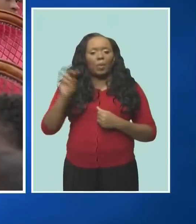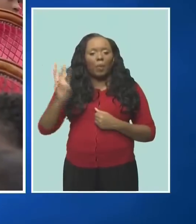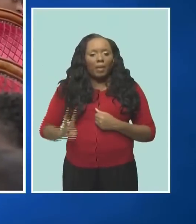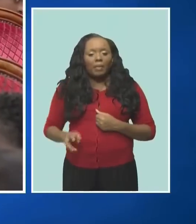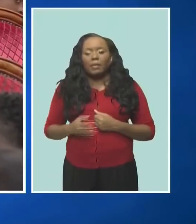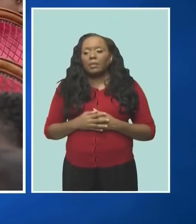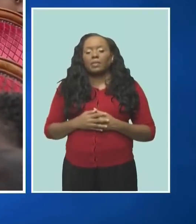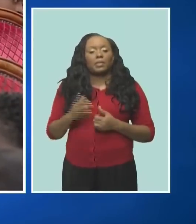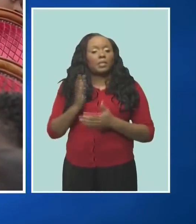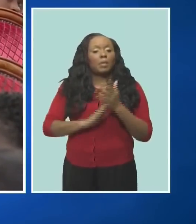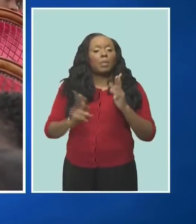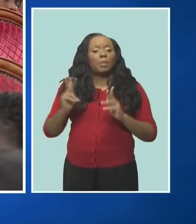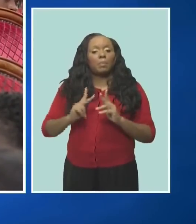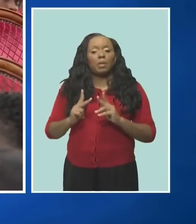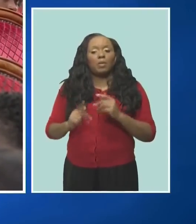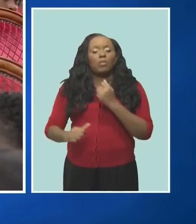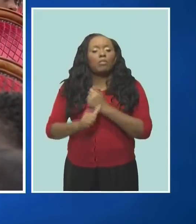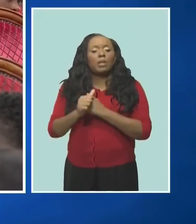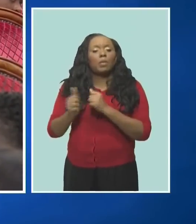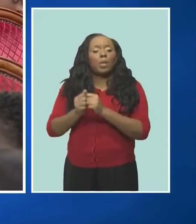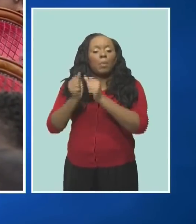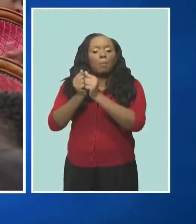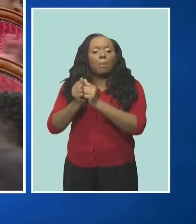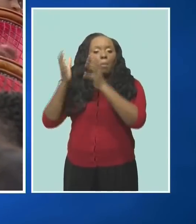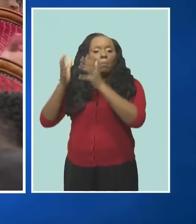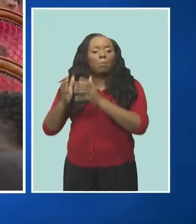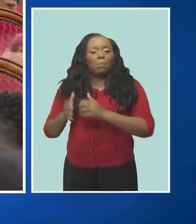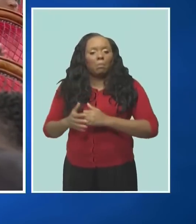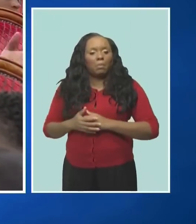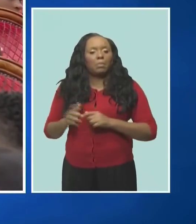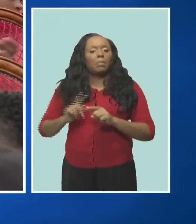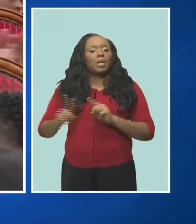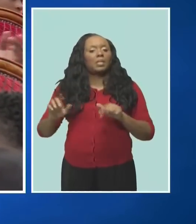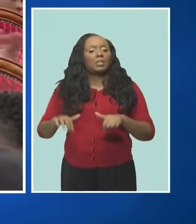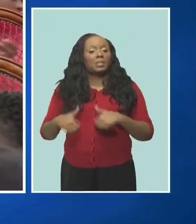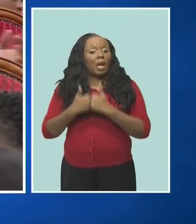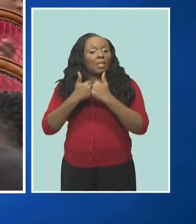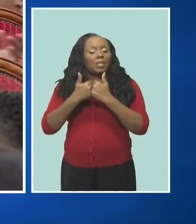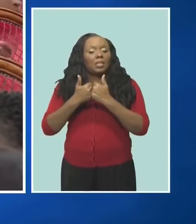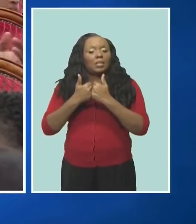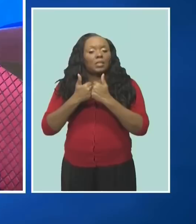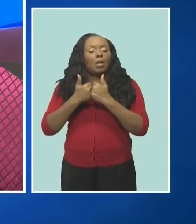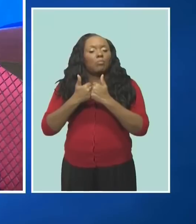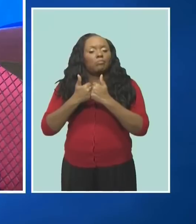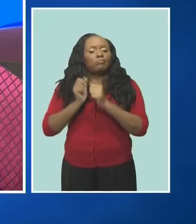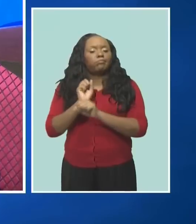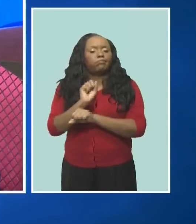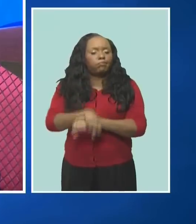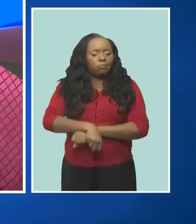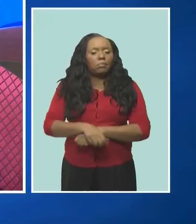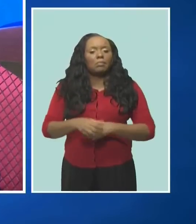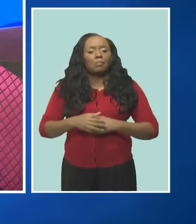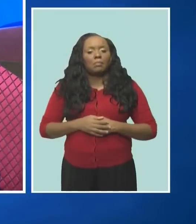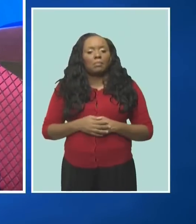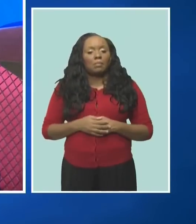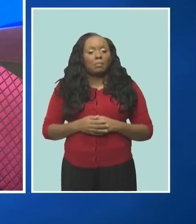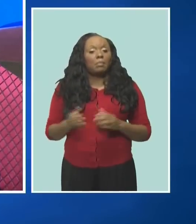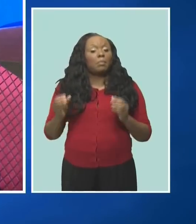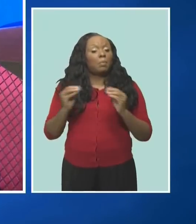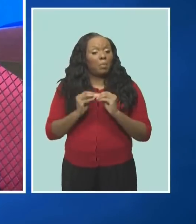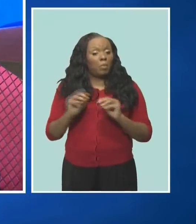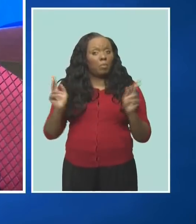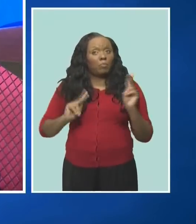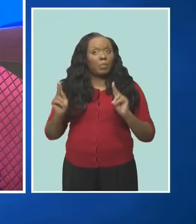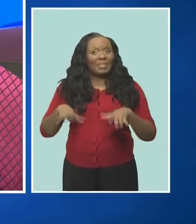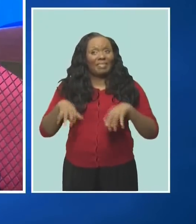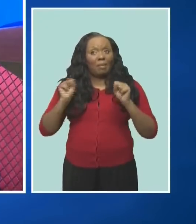Islands, and Dutch St. Martin. She adds that the challenges were overcome. Dr. Manning also says while more candidates took